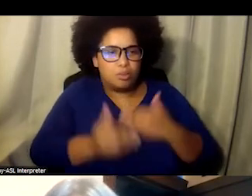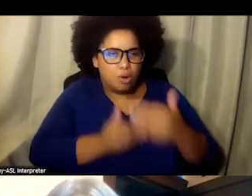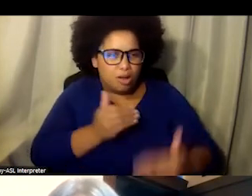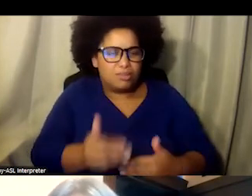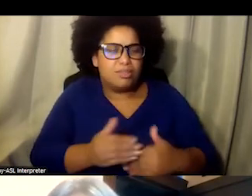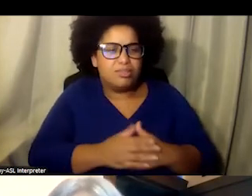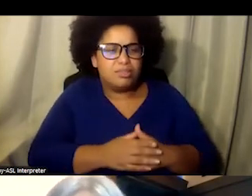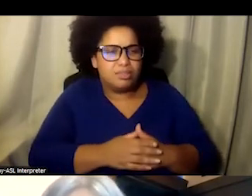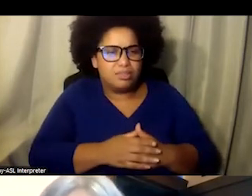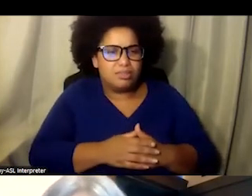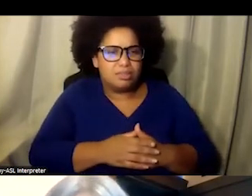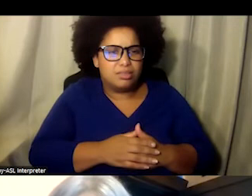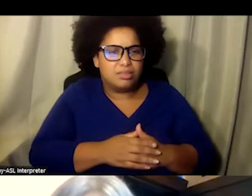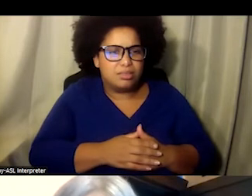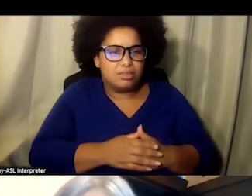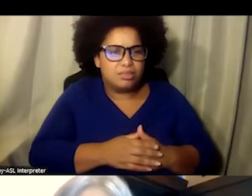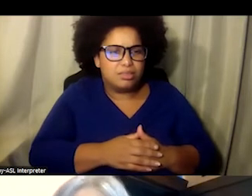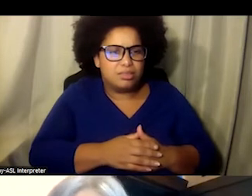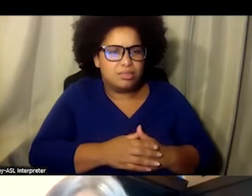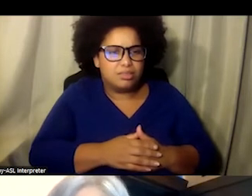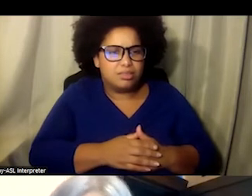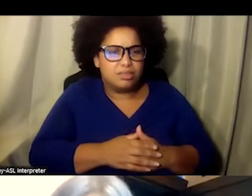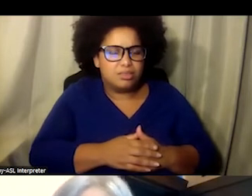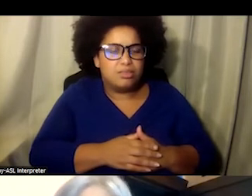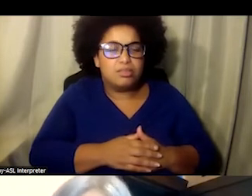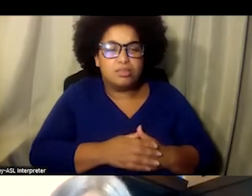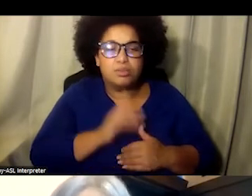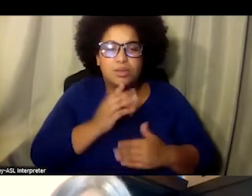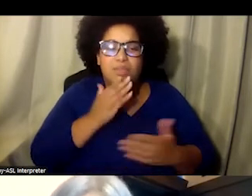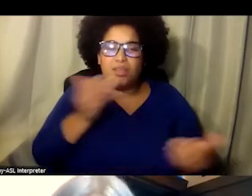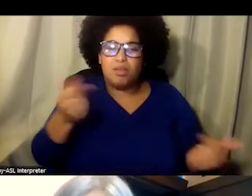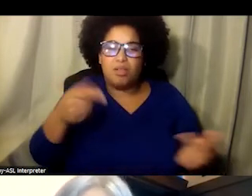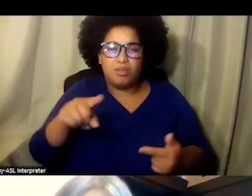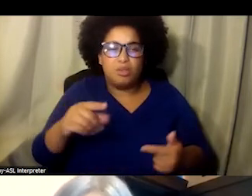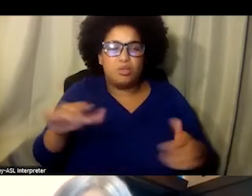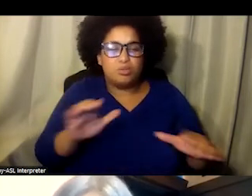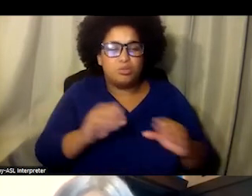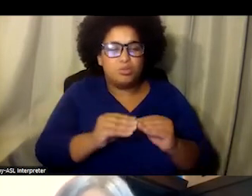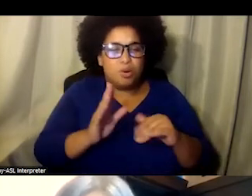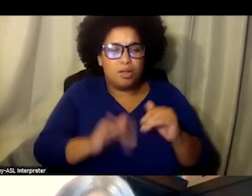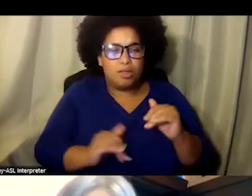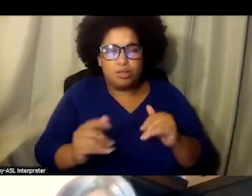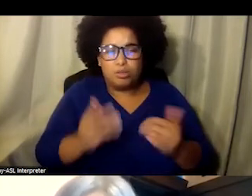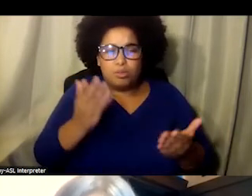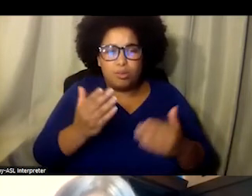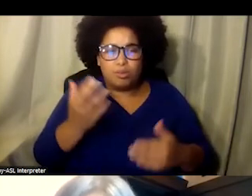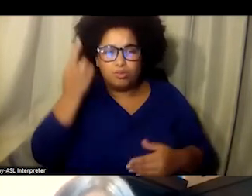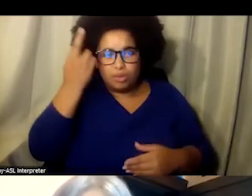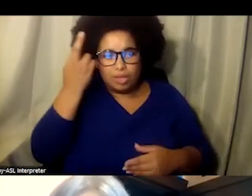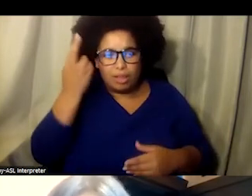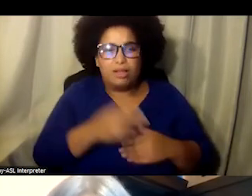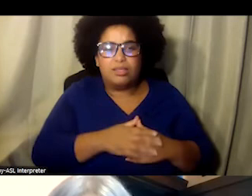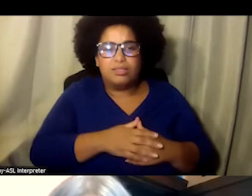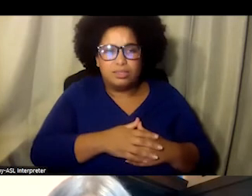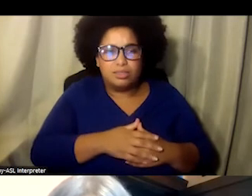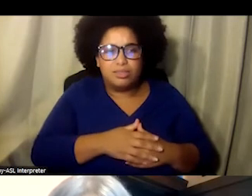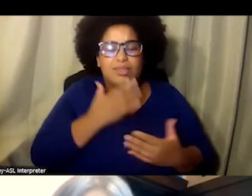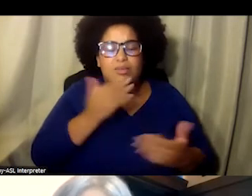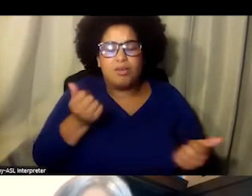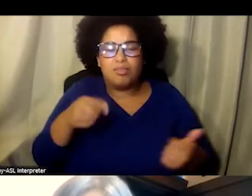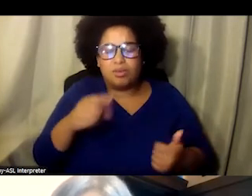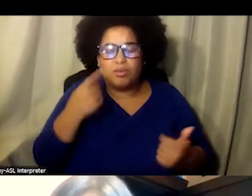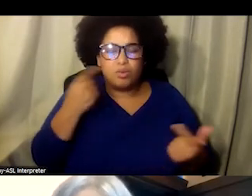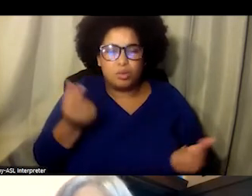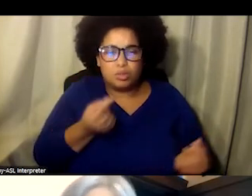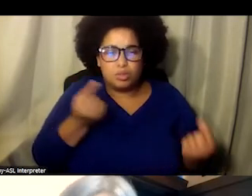possible. And I want to thank everybody, and you do more than you probably realize for the quality of people's lives. So thank you for all you do,